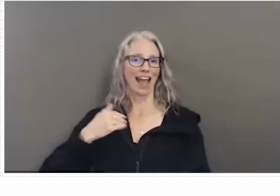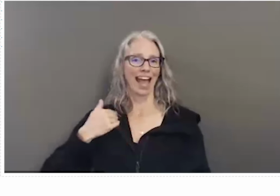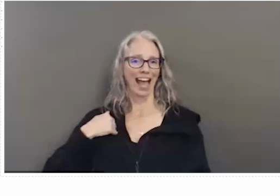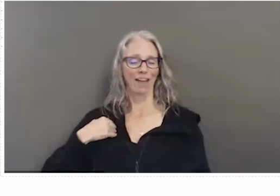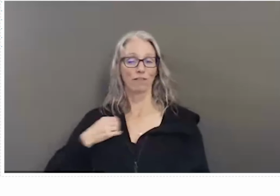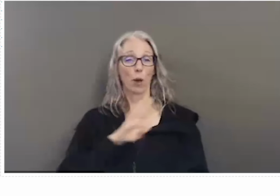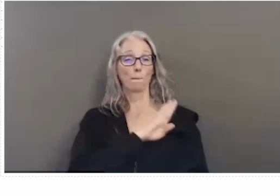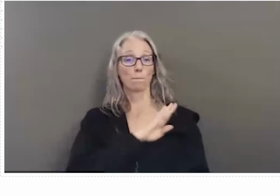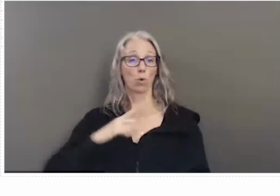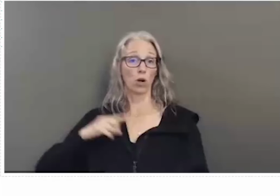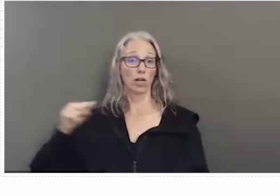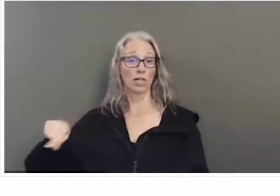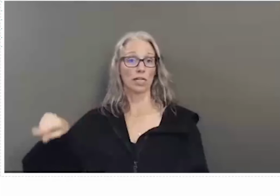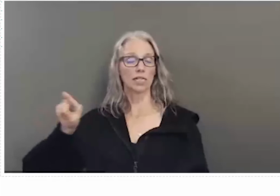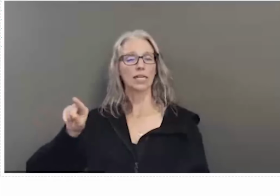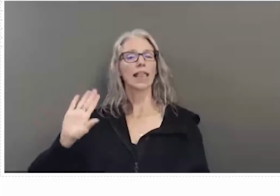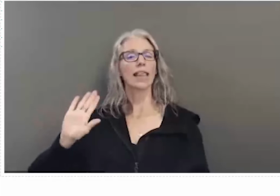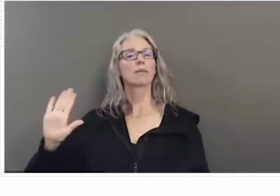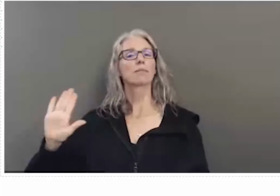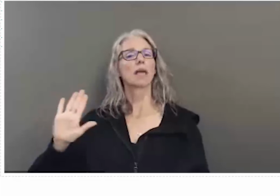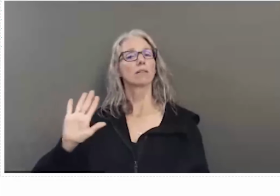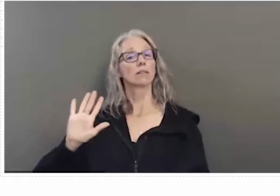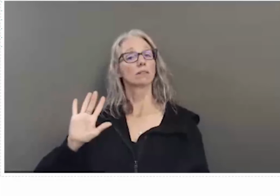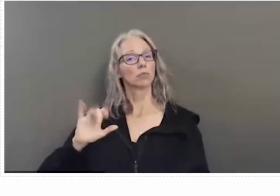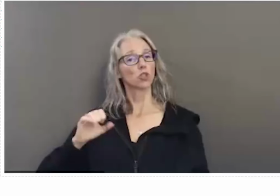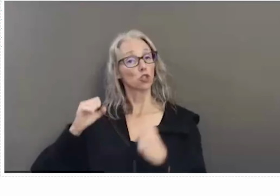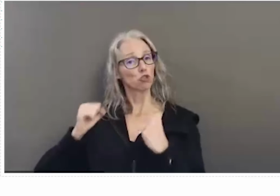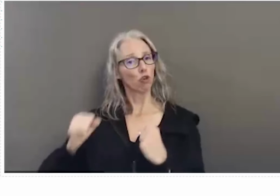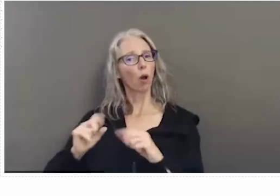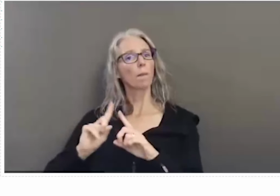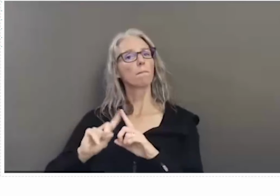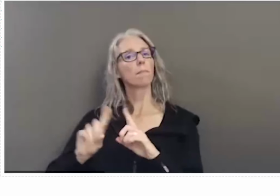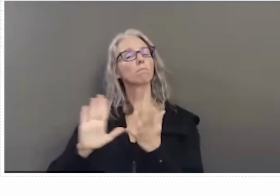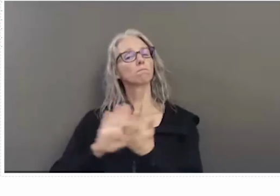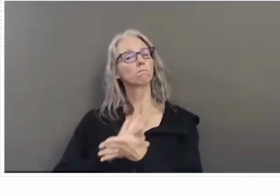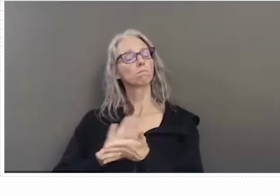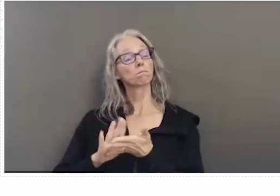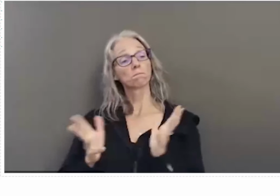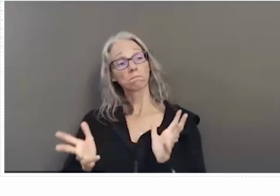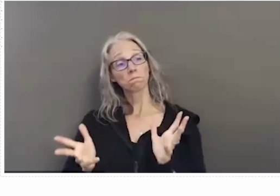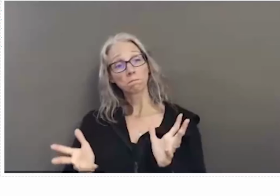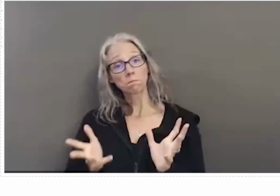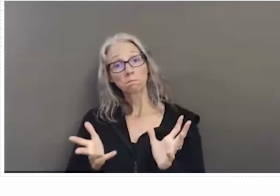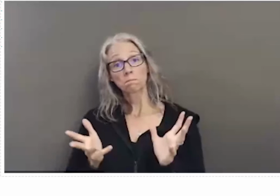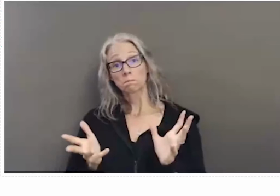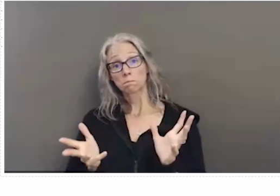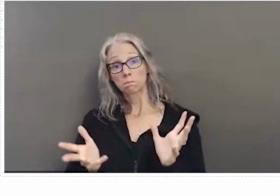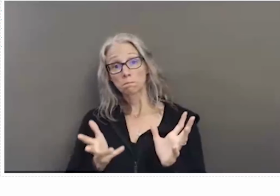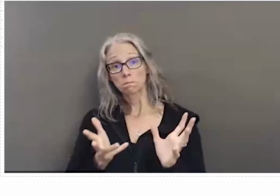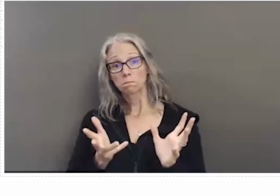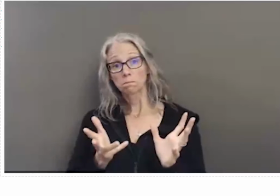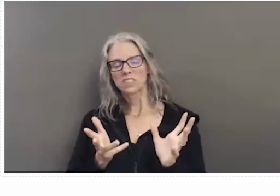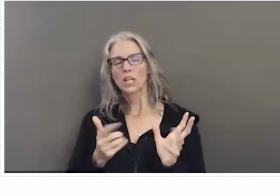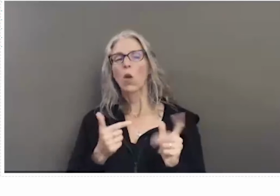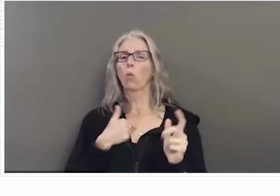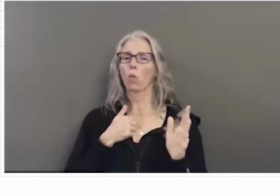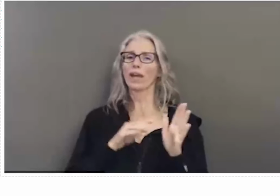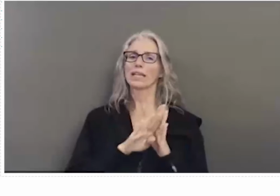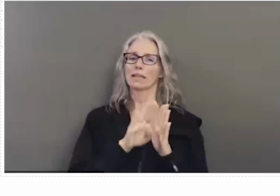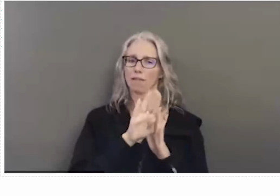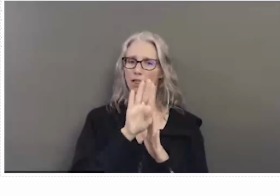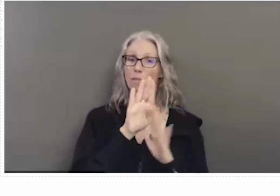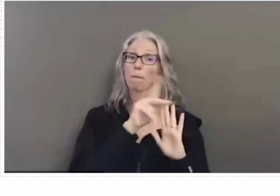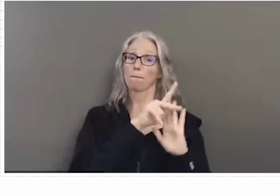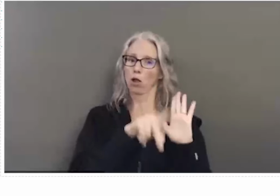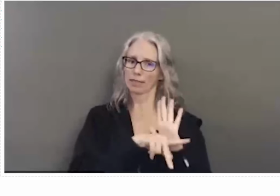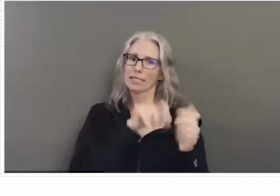firm but gentle nudging, we did develop a sponsorship and partnership receding